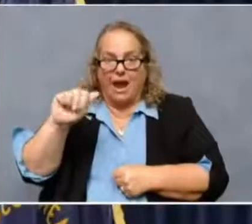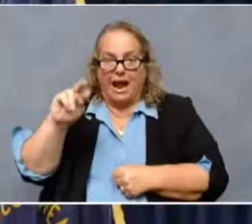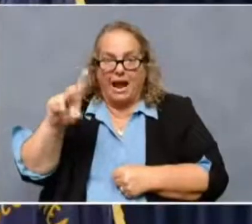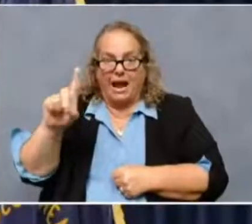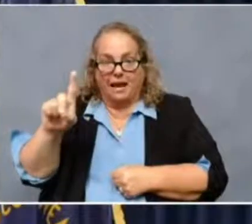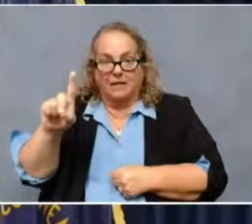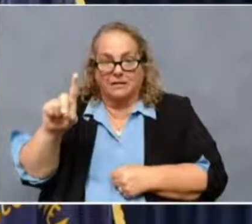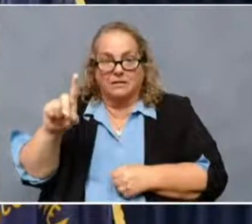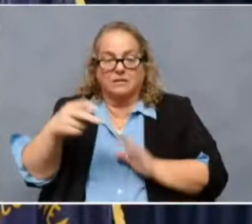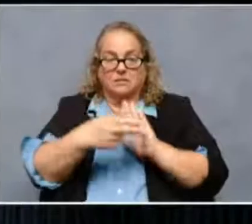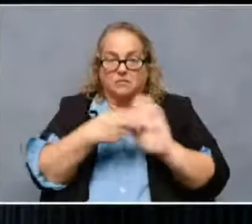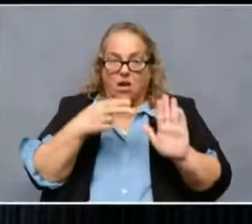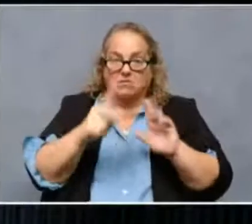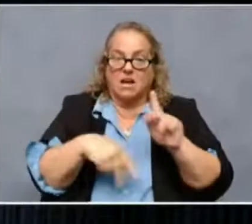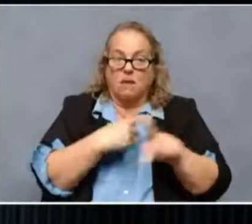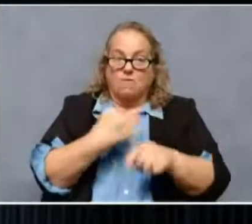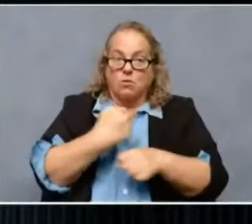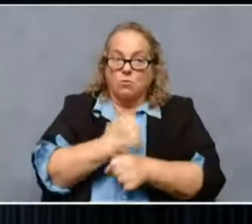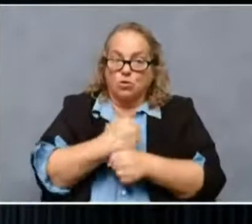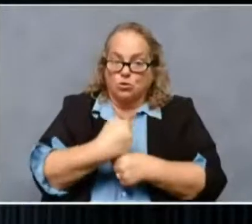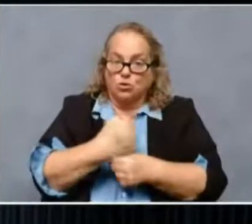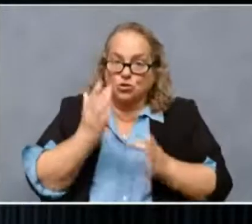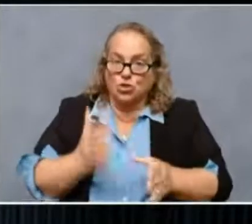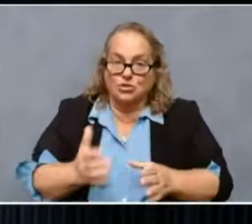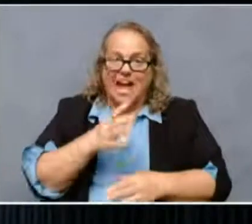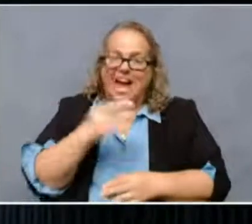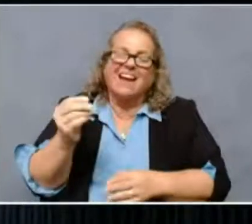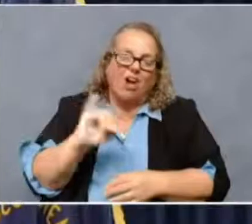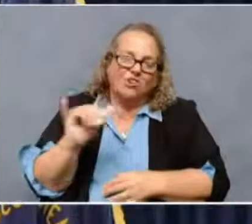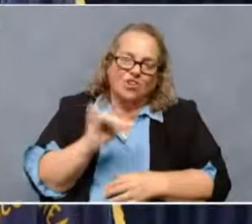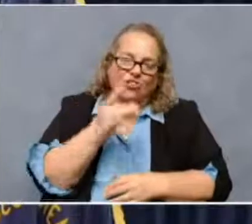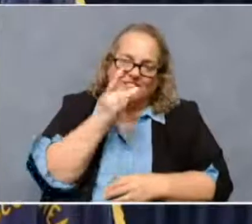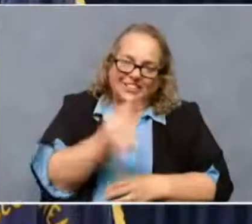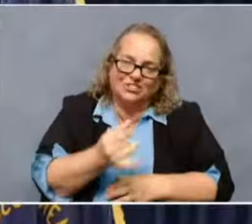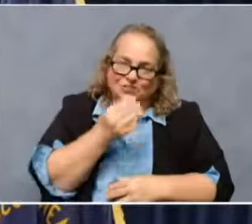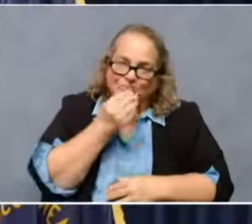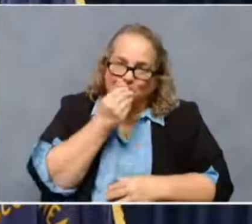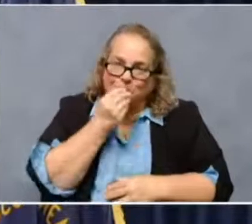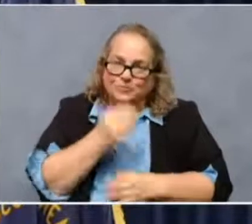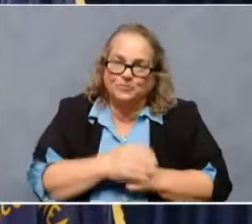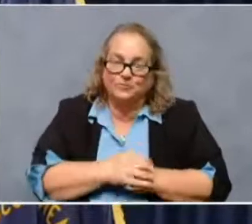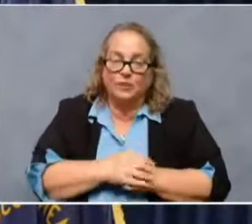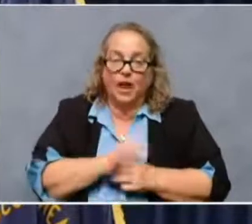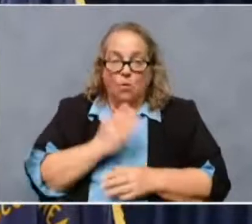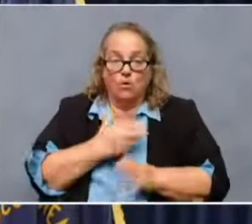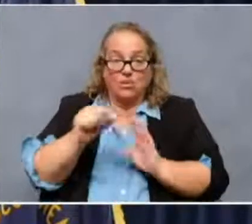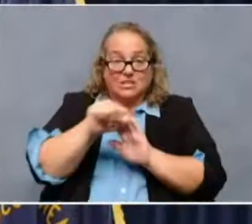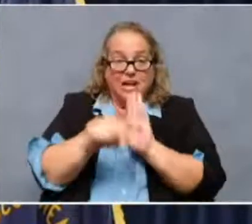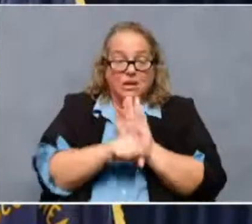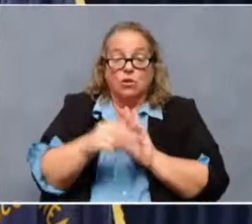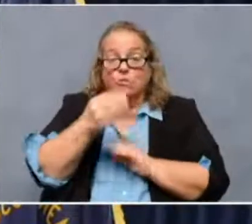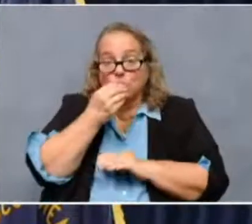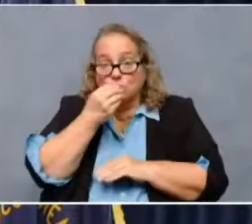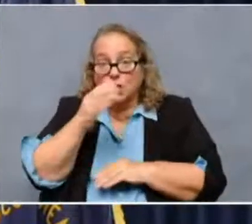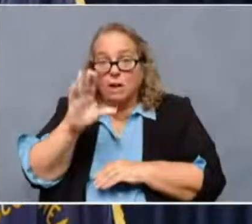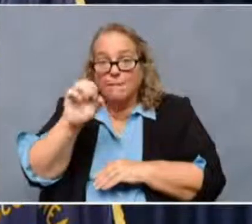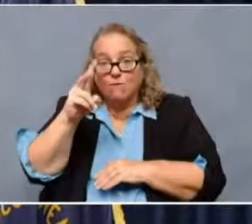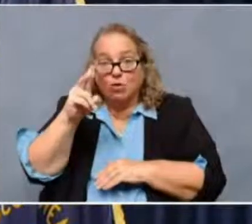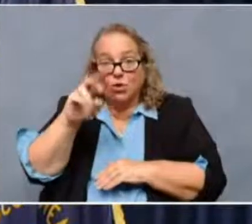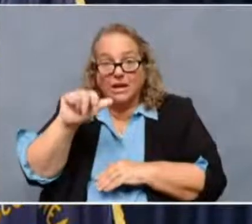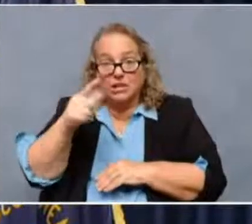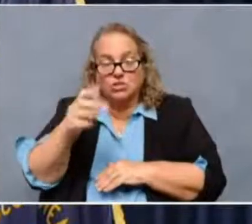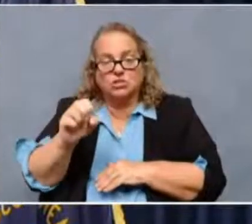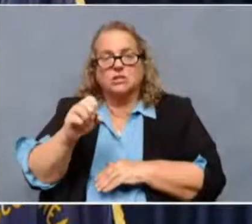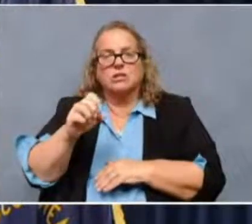great jobs producer, it's also delicious. Our state's food, beverage, and agri-tech sector has seen rapid growth in such